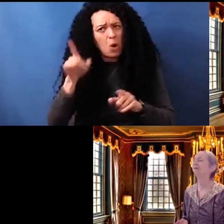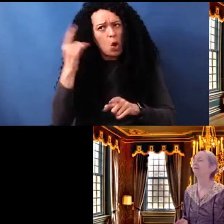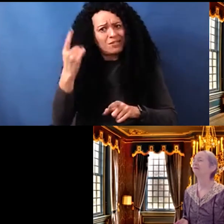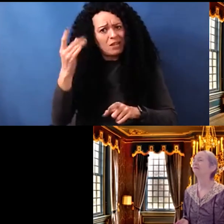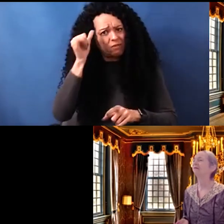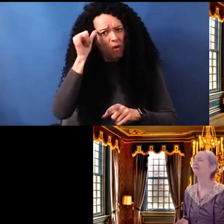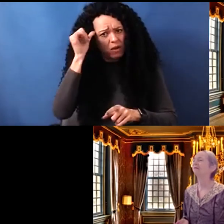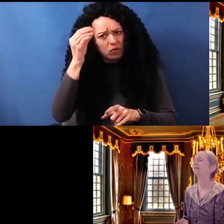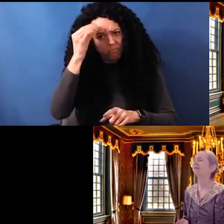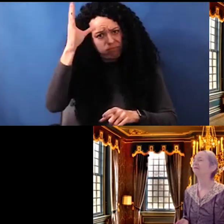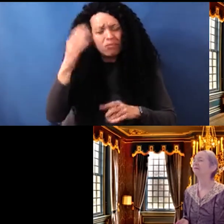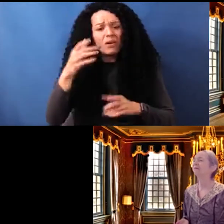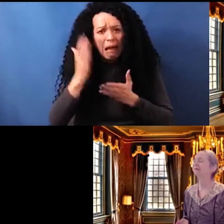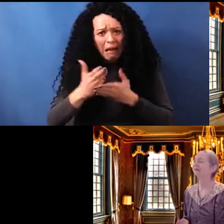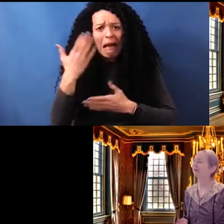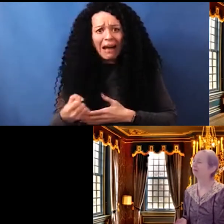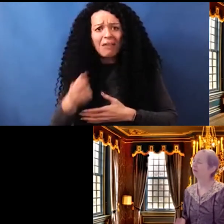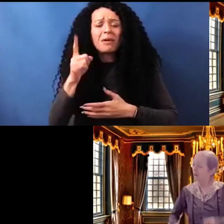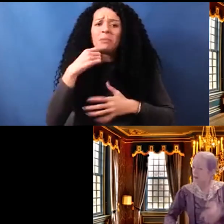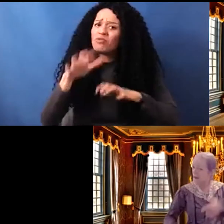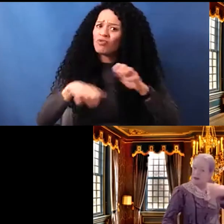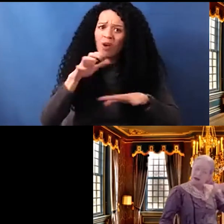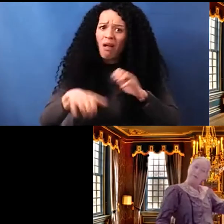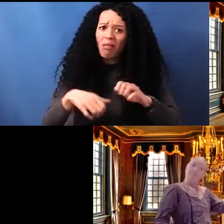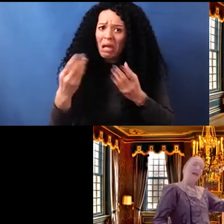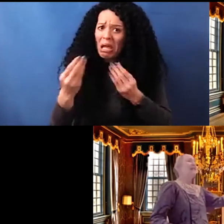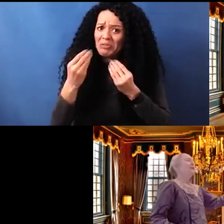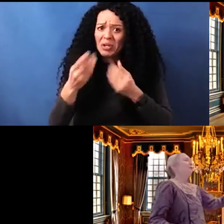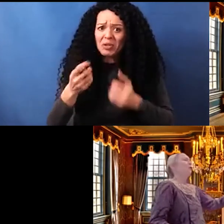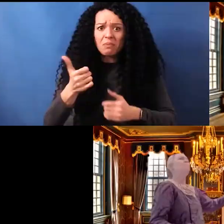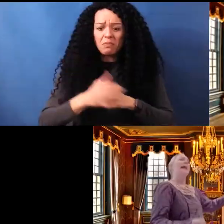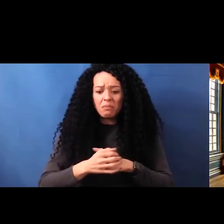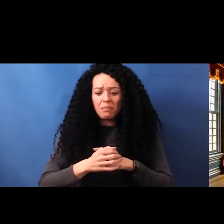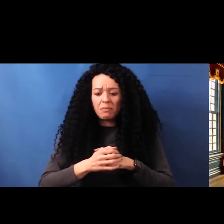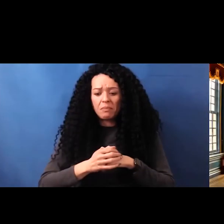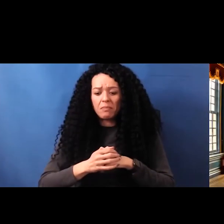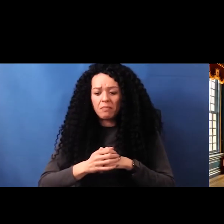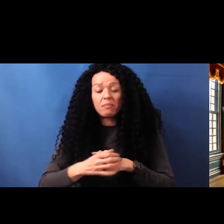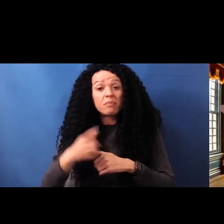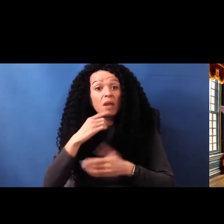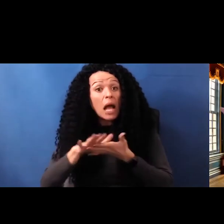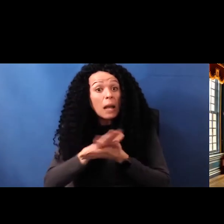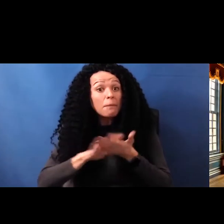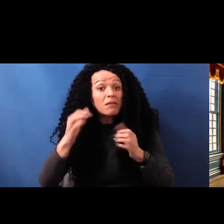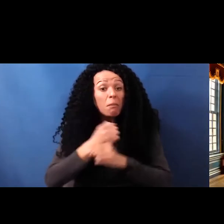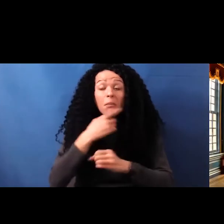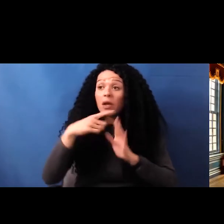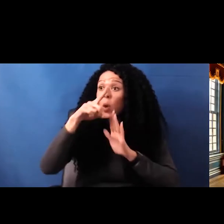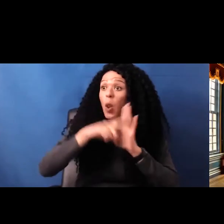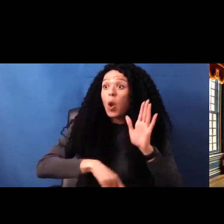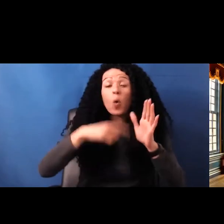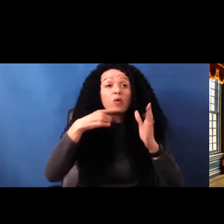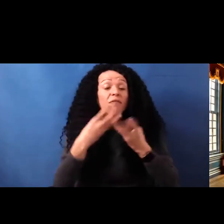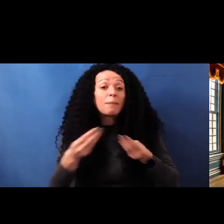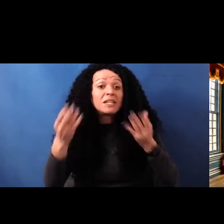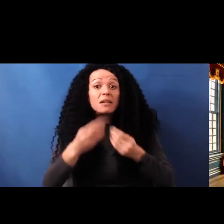the cost of so hard a struggle. I mean to make the laws of the